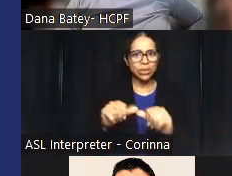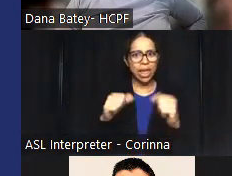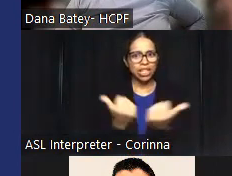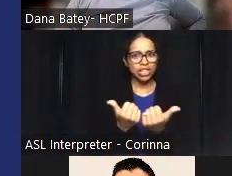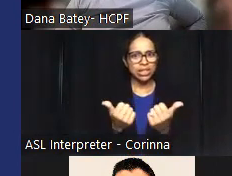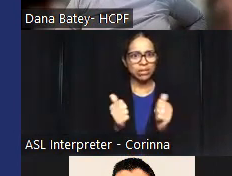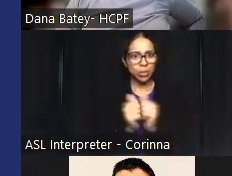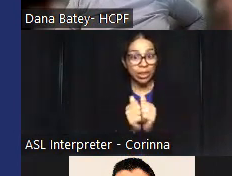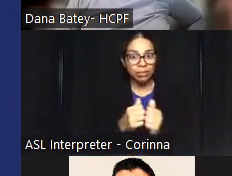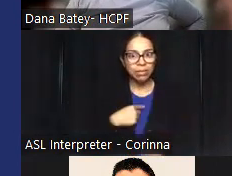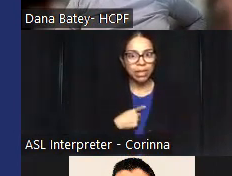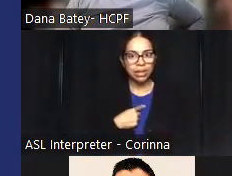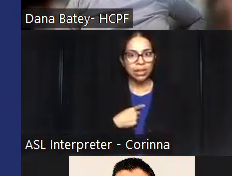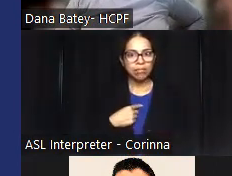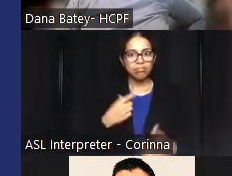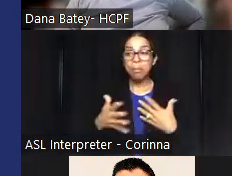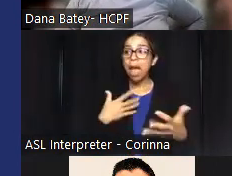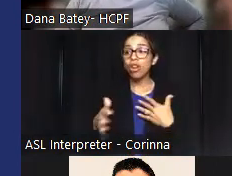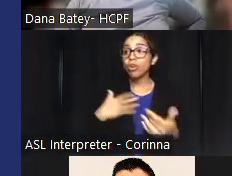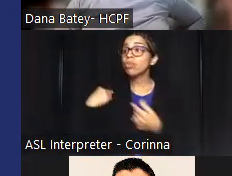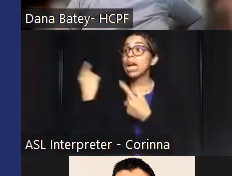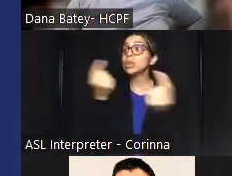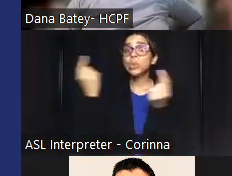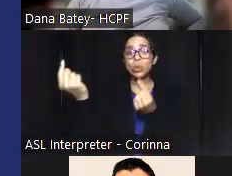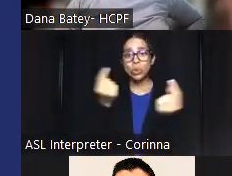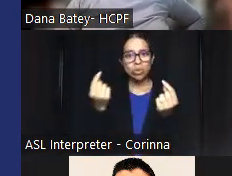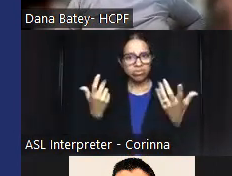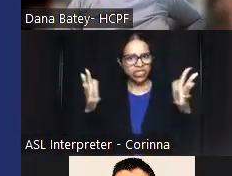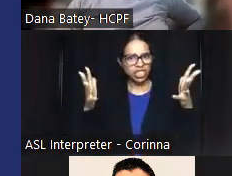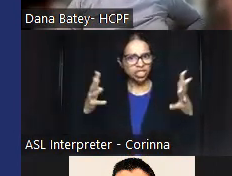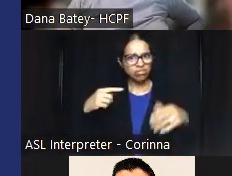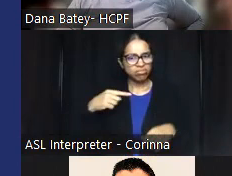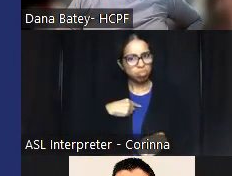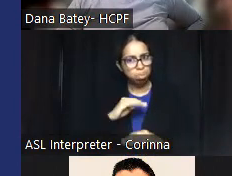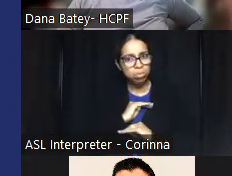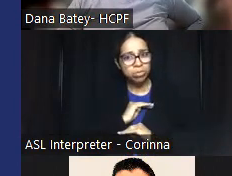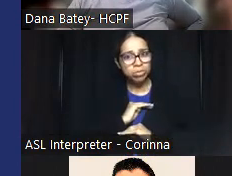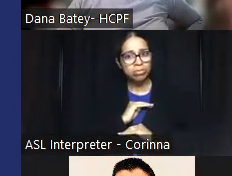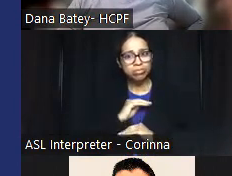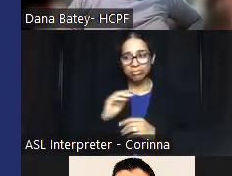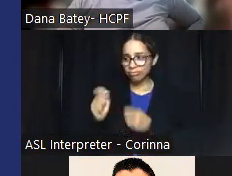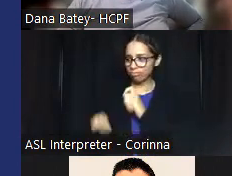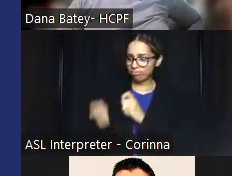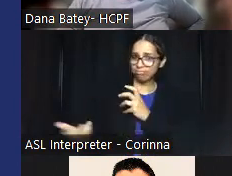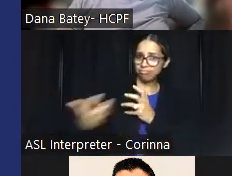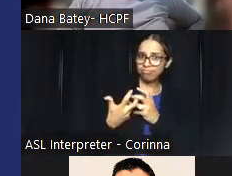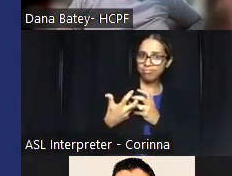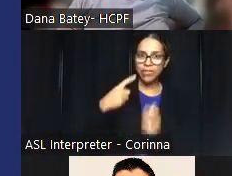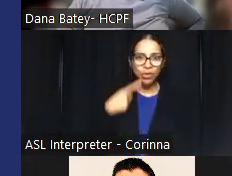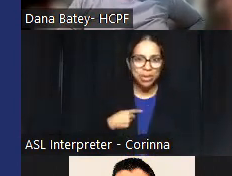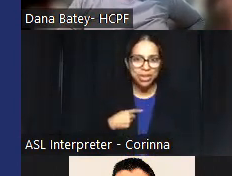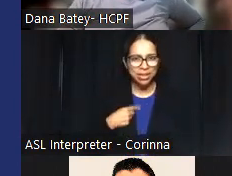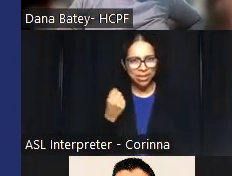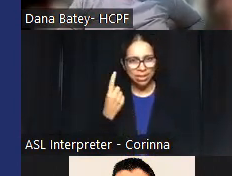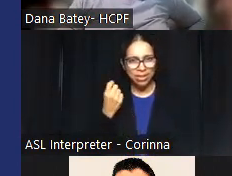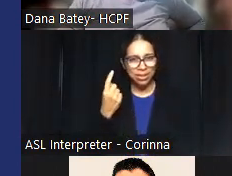in public, I would be cared for, and it's customized. We're spending, you know what I'm saying? We got the